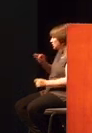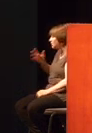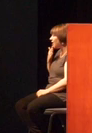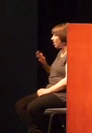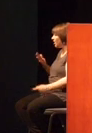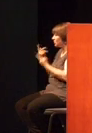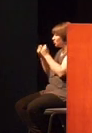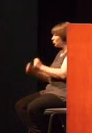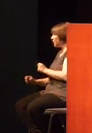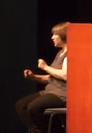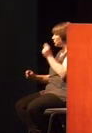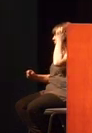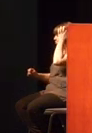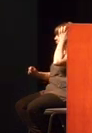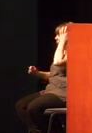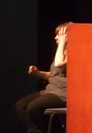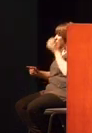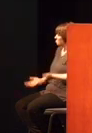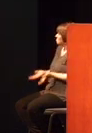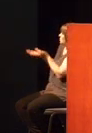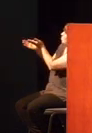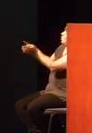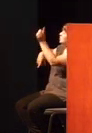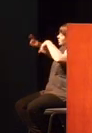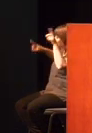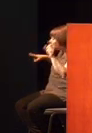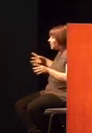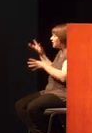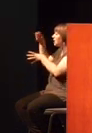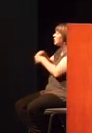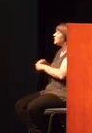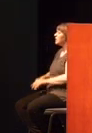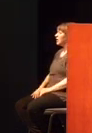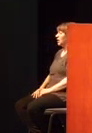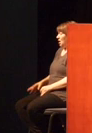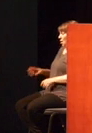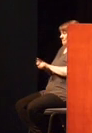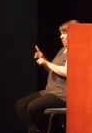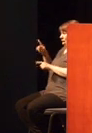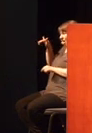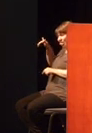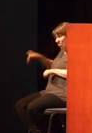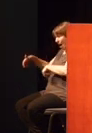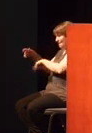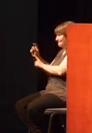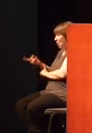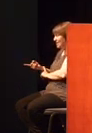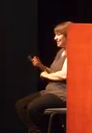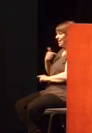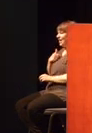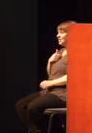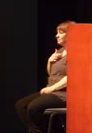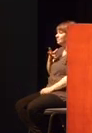to champion diversity and inclusivity. And in that moment, I did